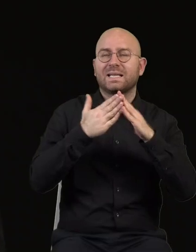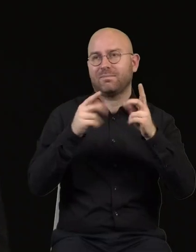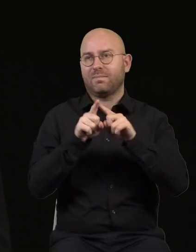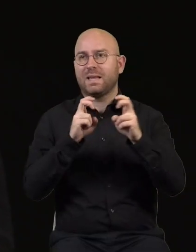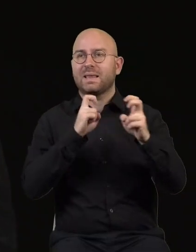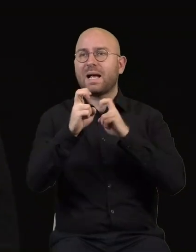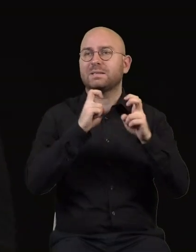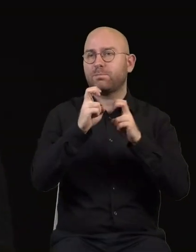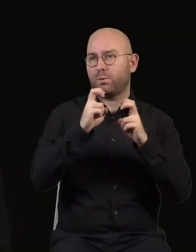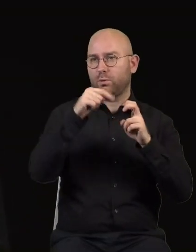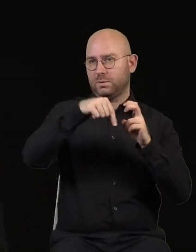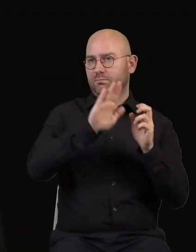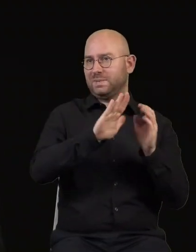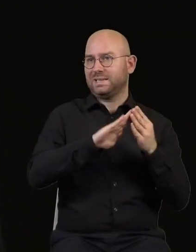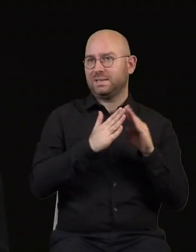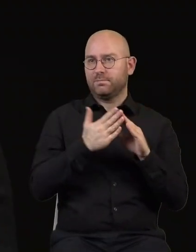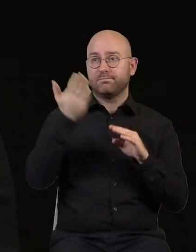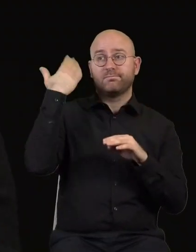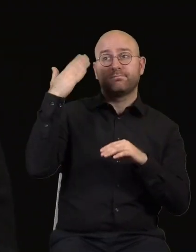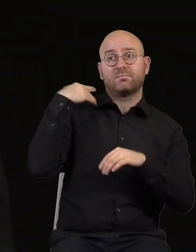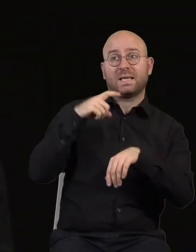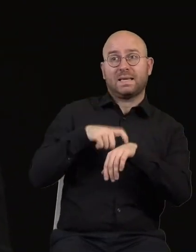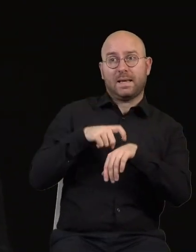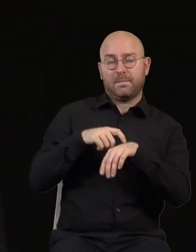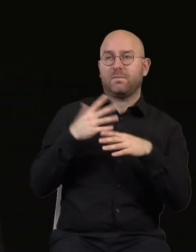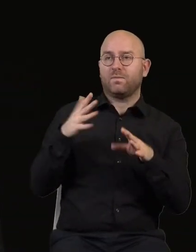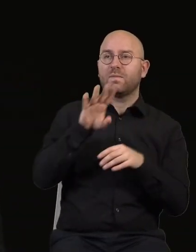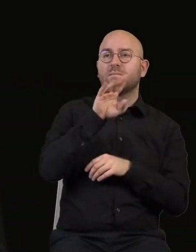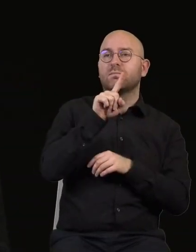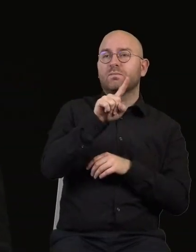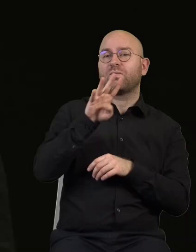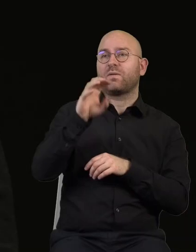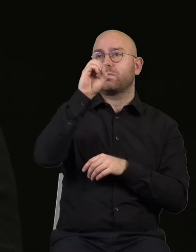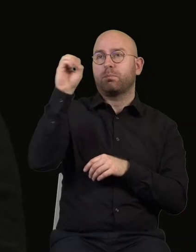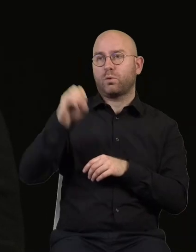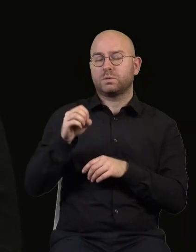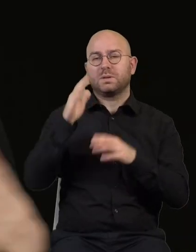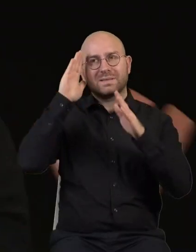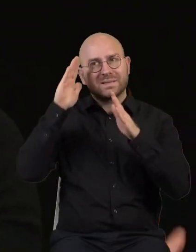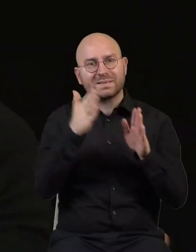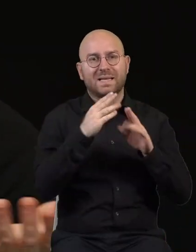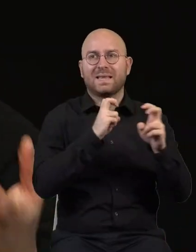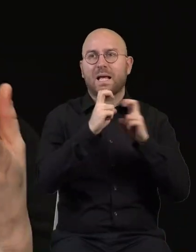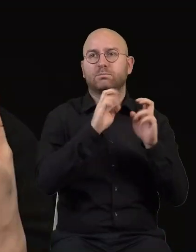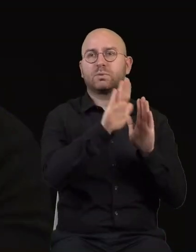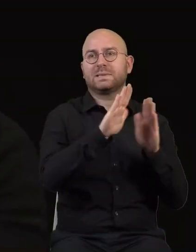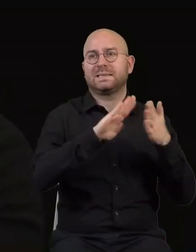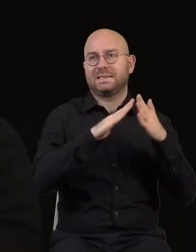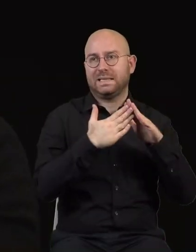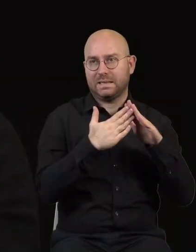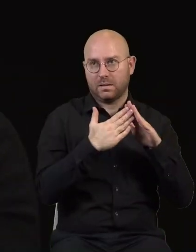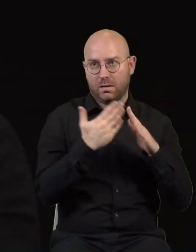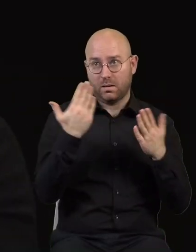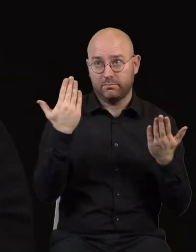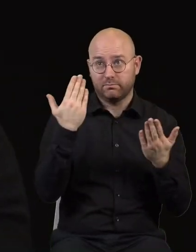there, whereas more than half of the population lives in semi-urban areas. So I think that's a shift that we need to